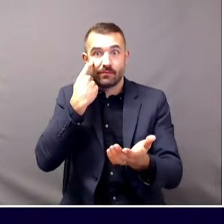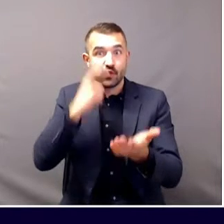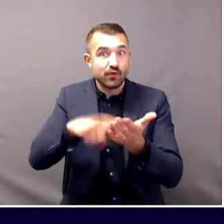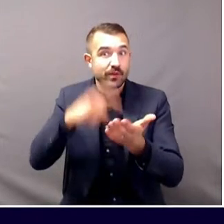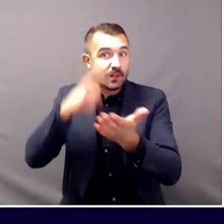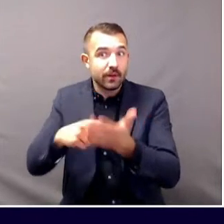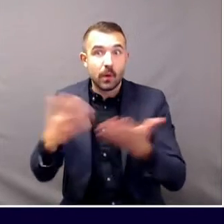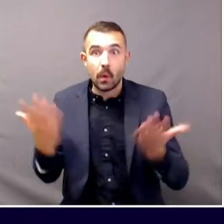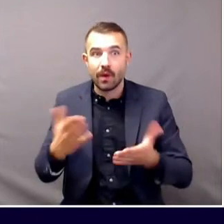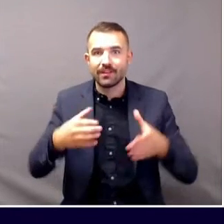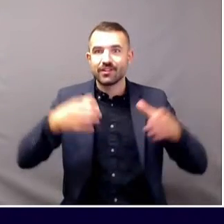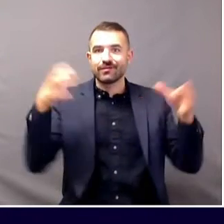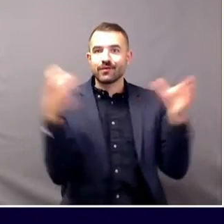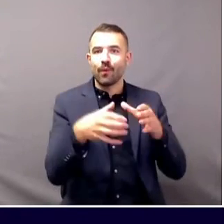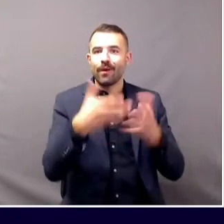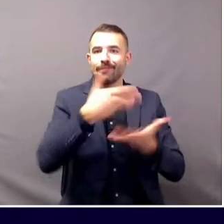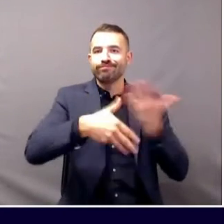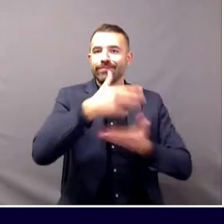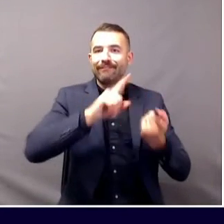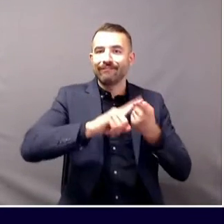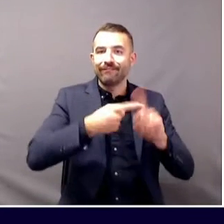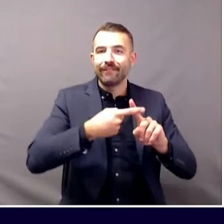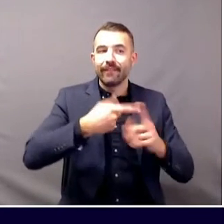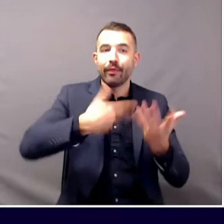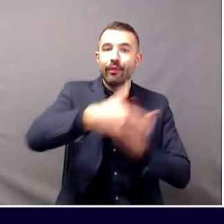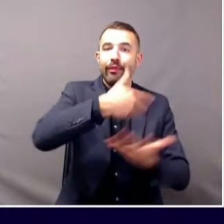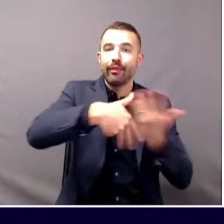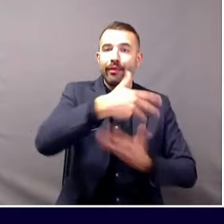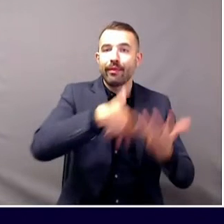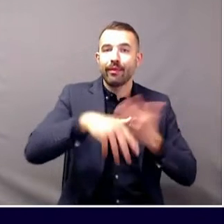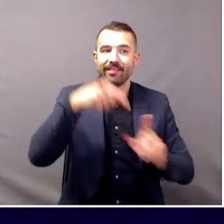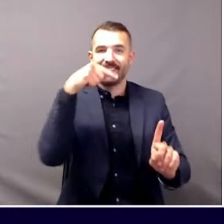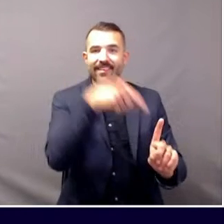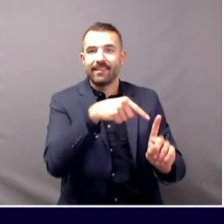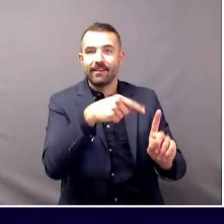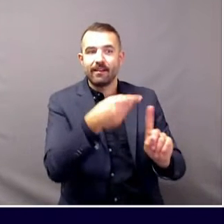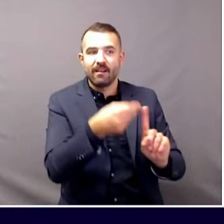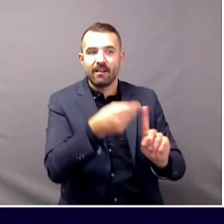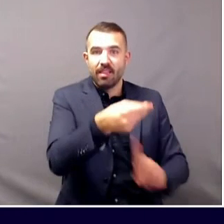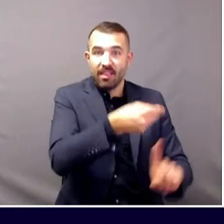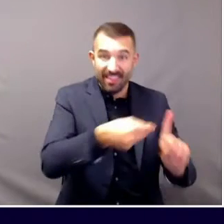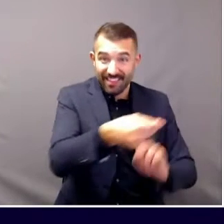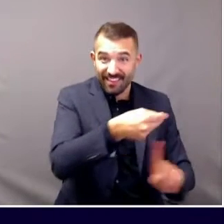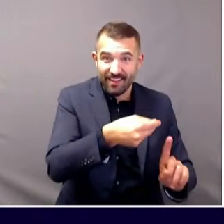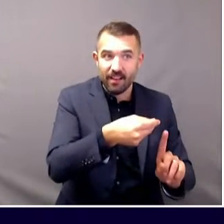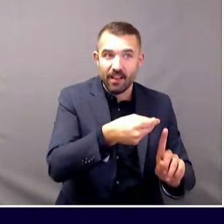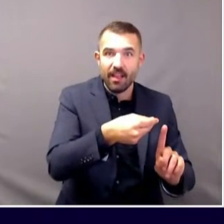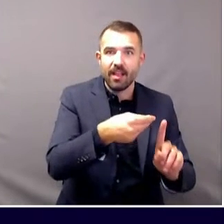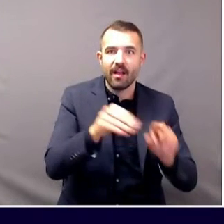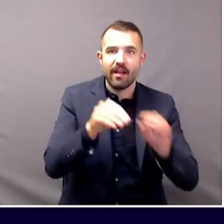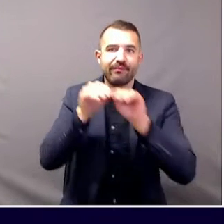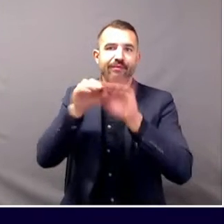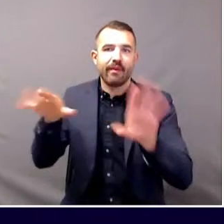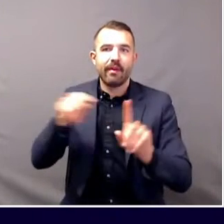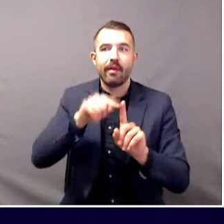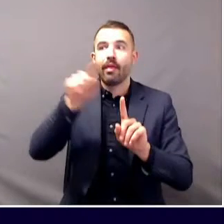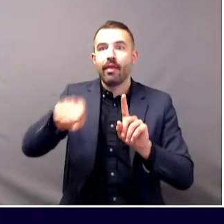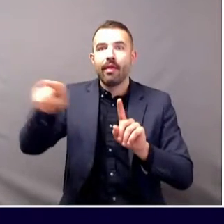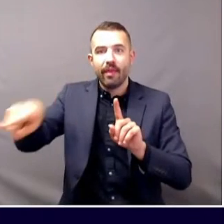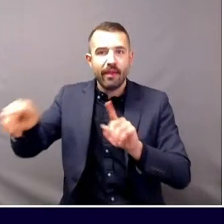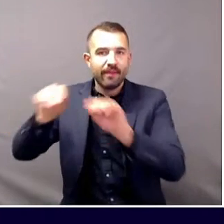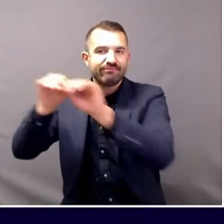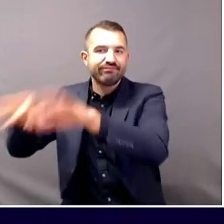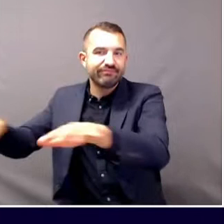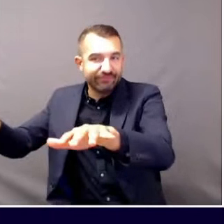gatherings. What we've started to see is a bit of a circular problem, where social gatherings are leading to